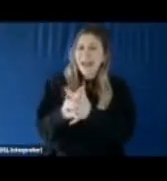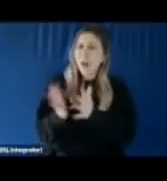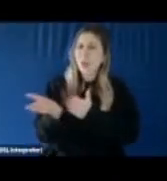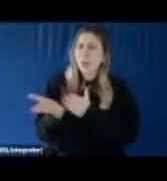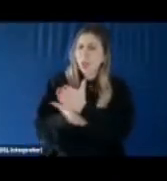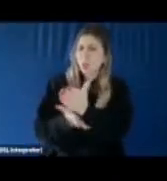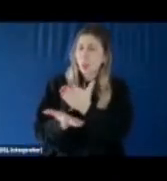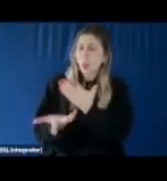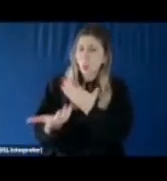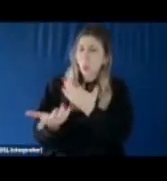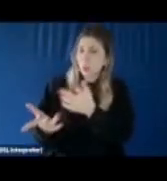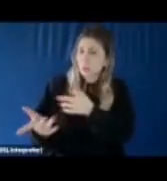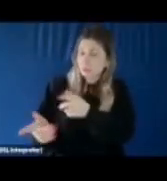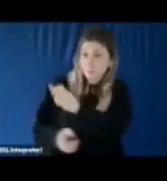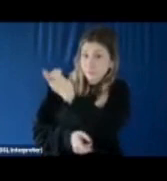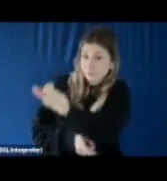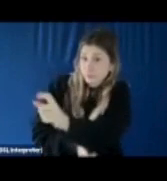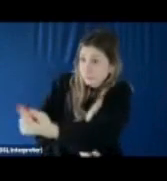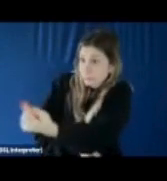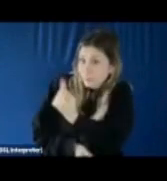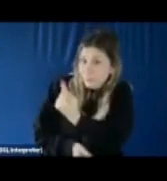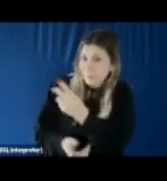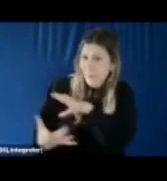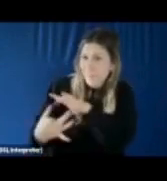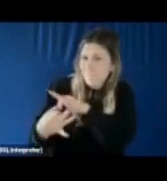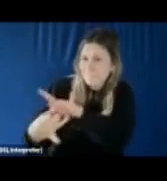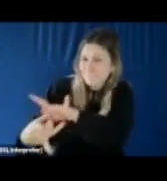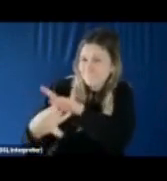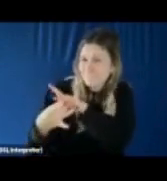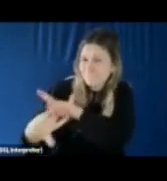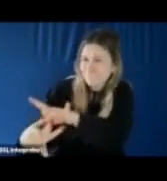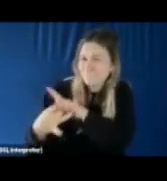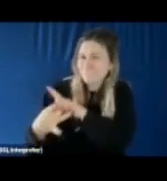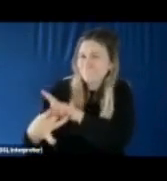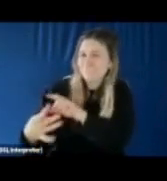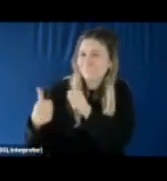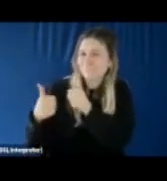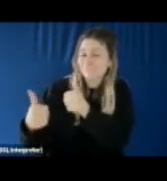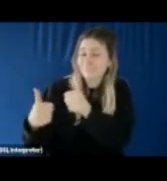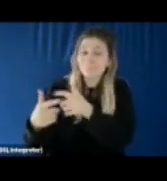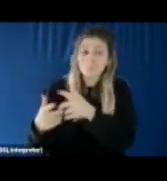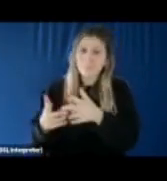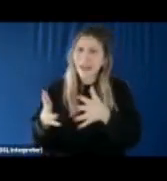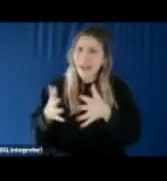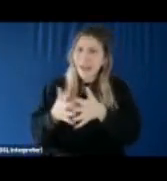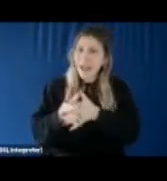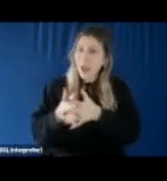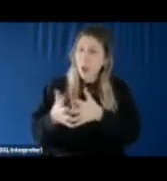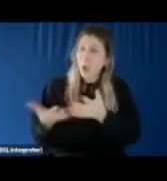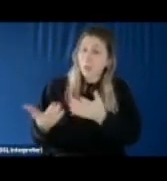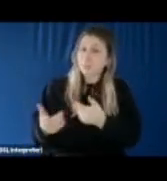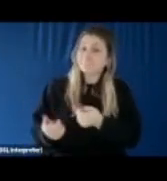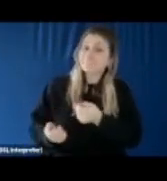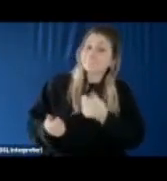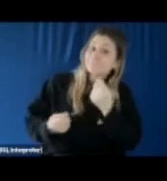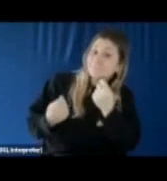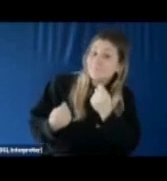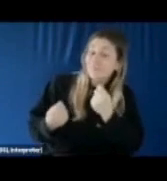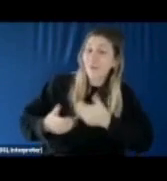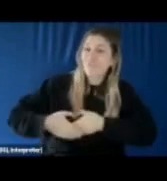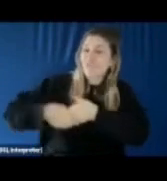It's not as hard as it sounds. Being friendly and showing that you're listening is really important. Give them space to express